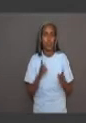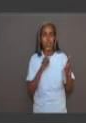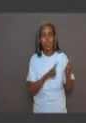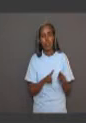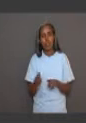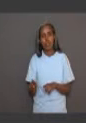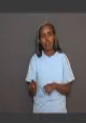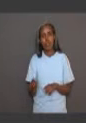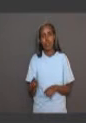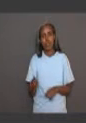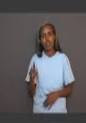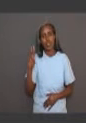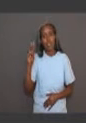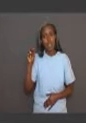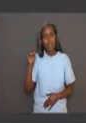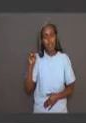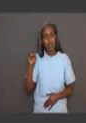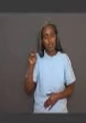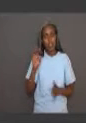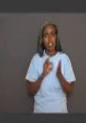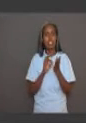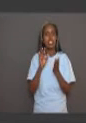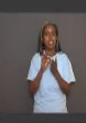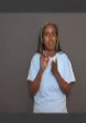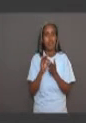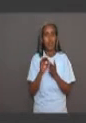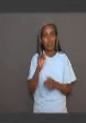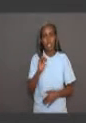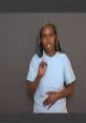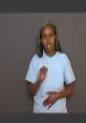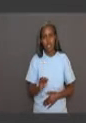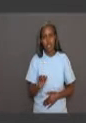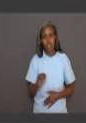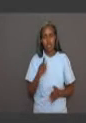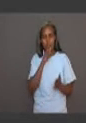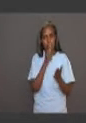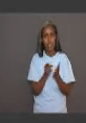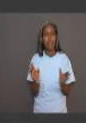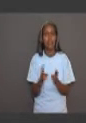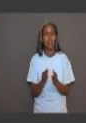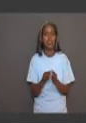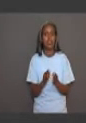Also, N will be the number of integers in the dataset.